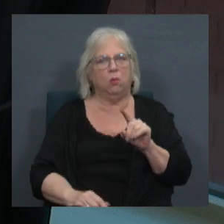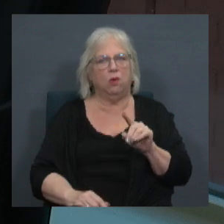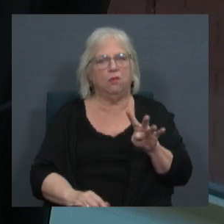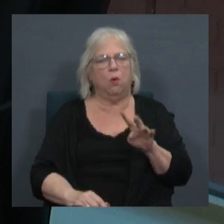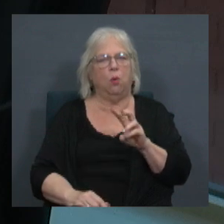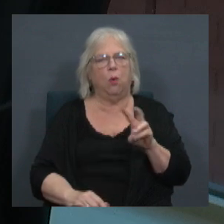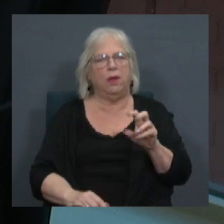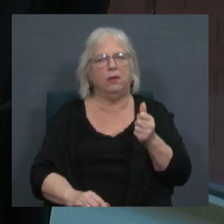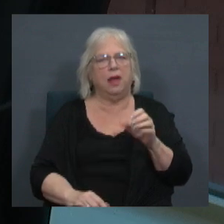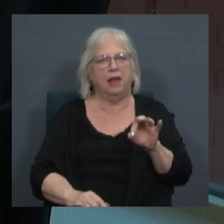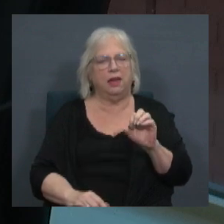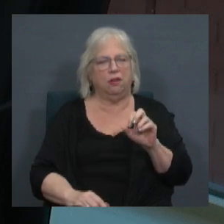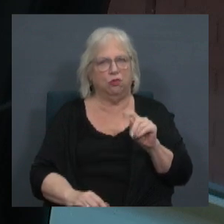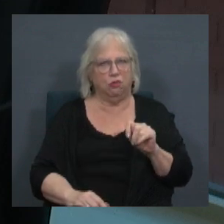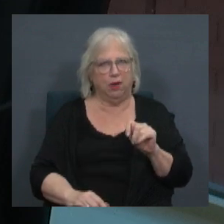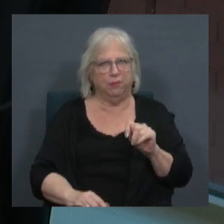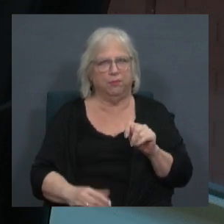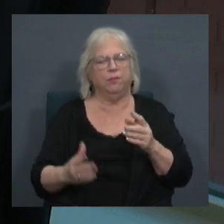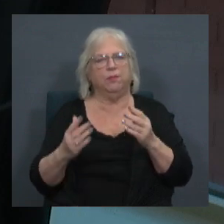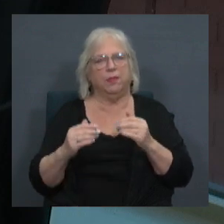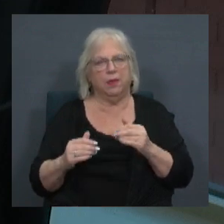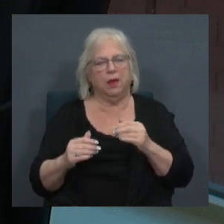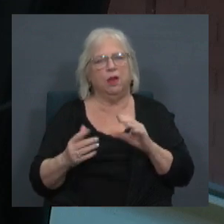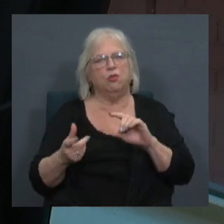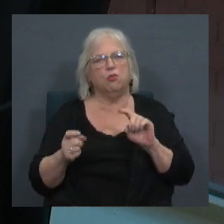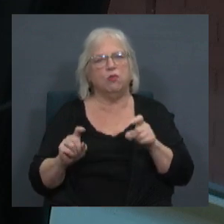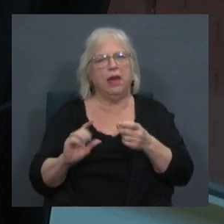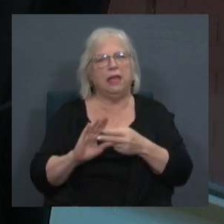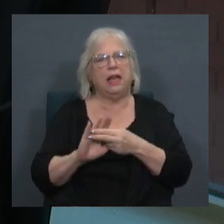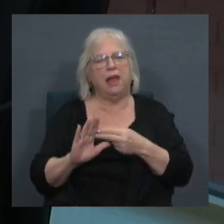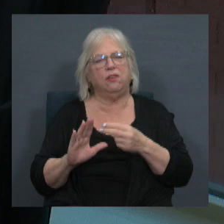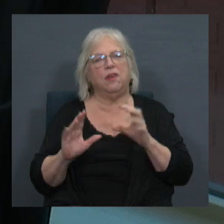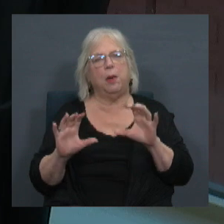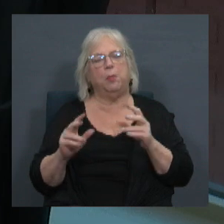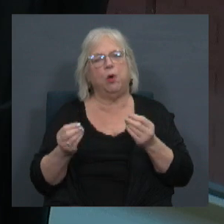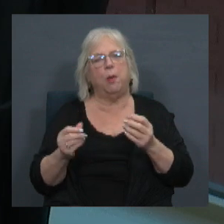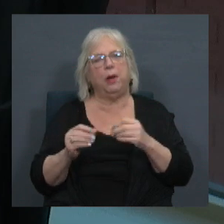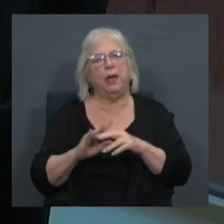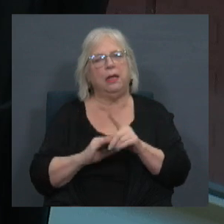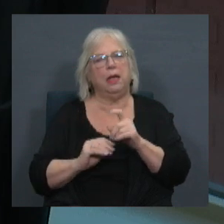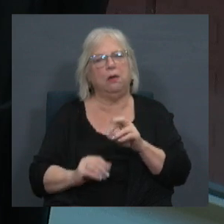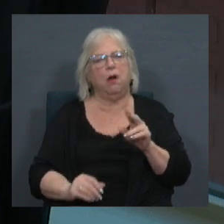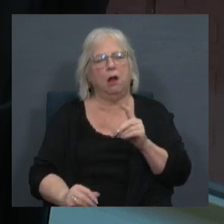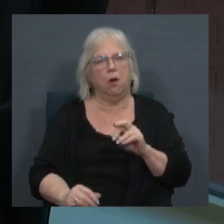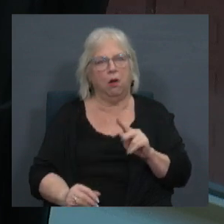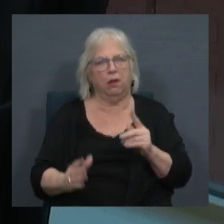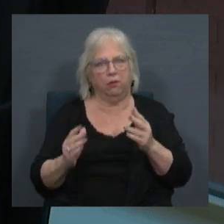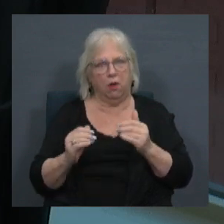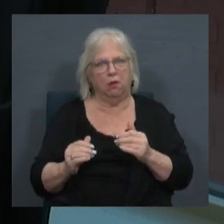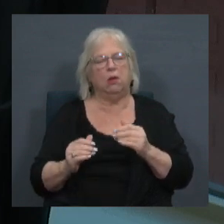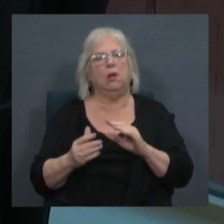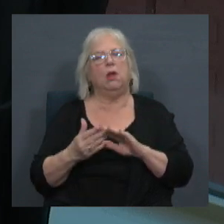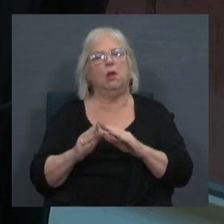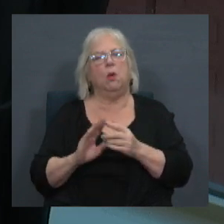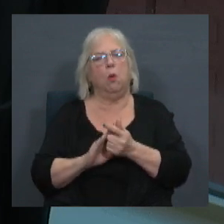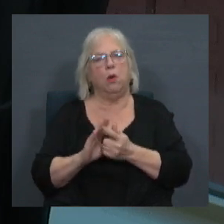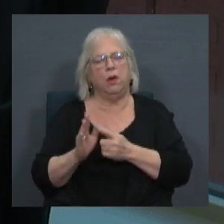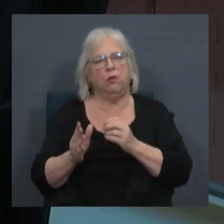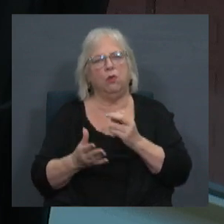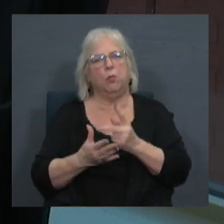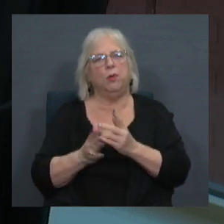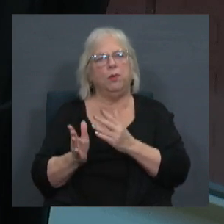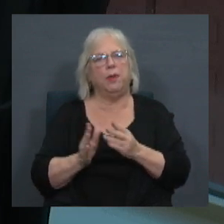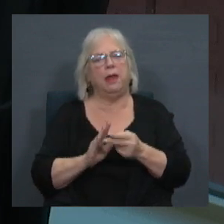5914 West 19th Street. An ordinance reclassifying property located in the city of Little Rock, Arkansas. An ordinance to approve a planned